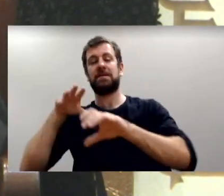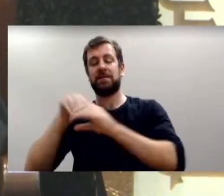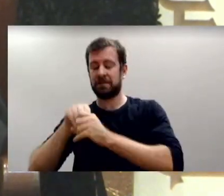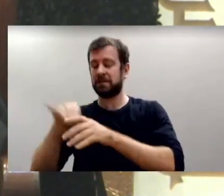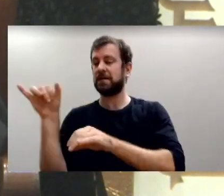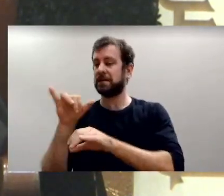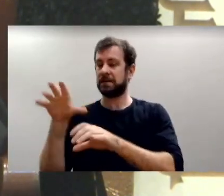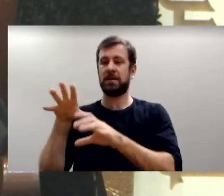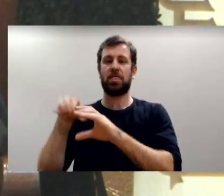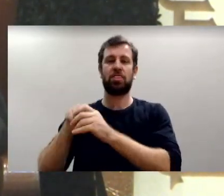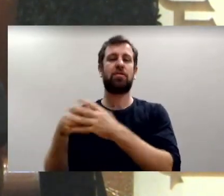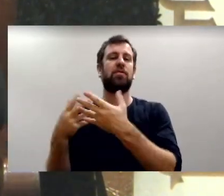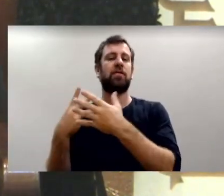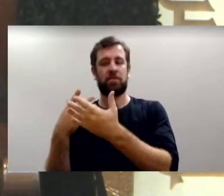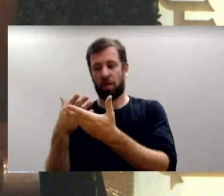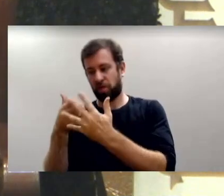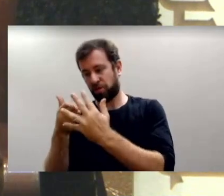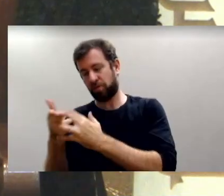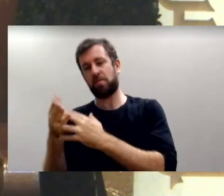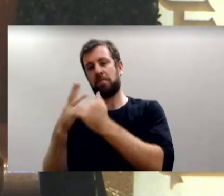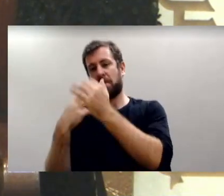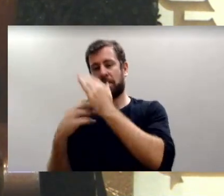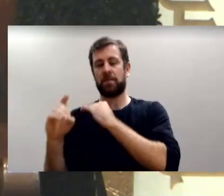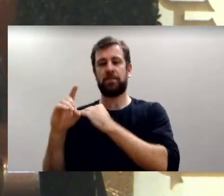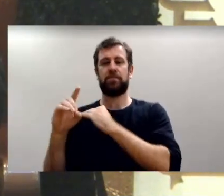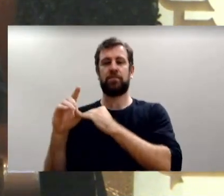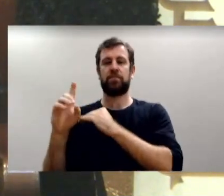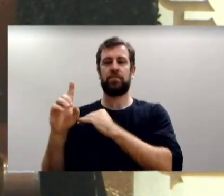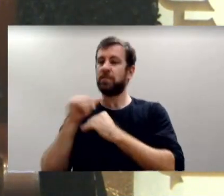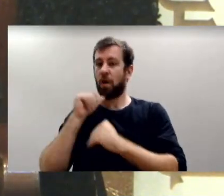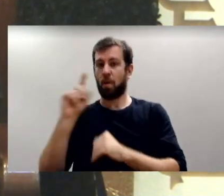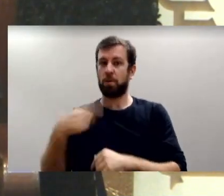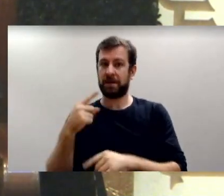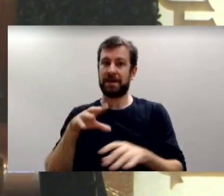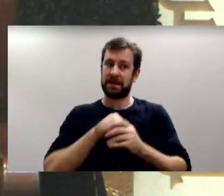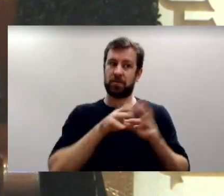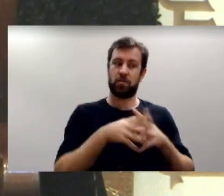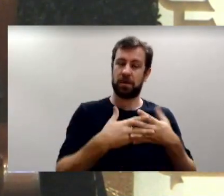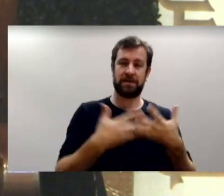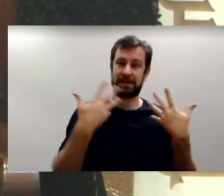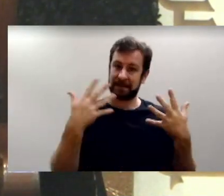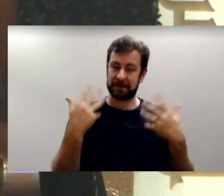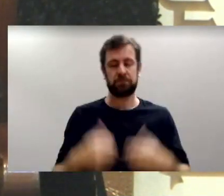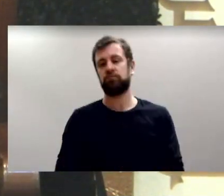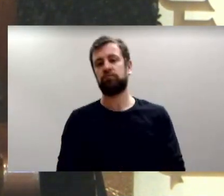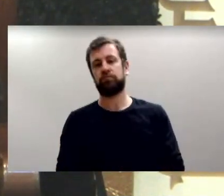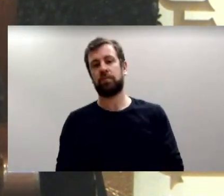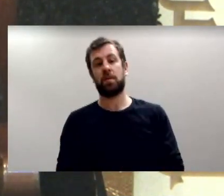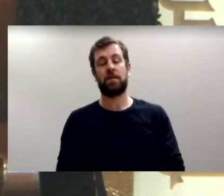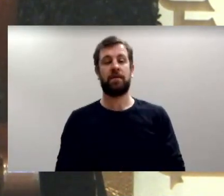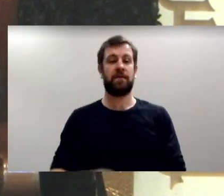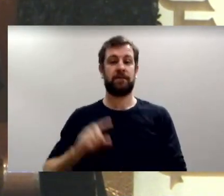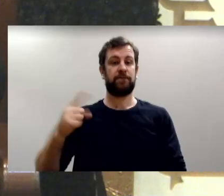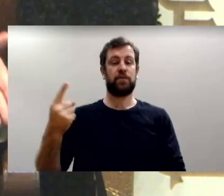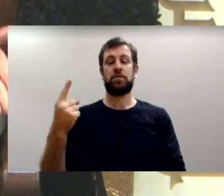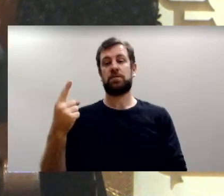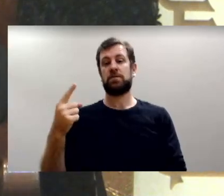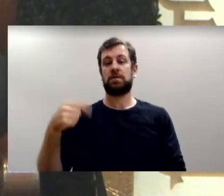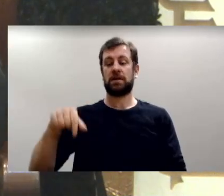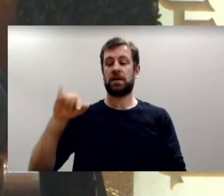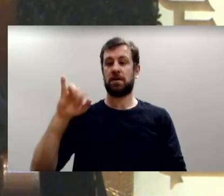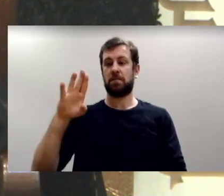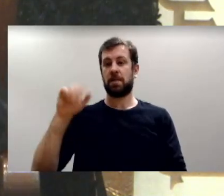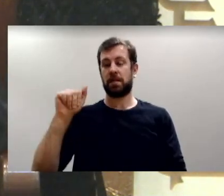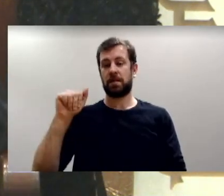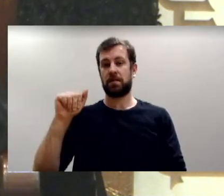also come to Muhammad other than what is there in the Quran. The first Qibla came to him. It's not in the